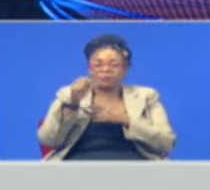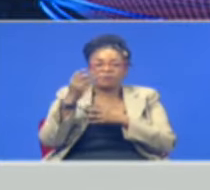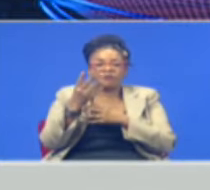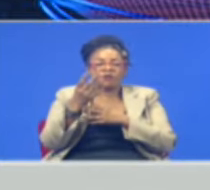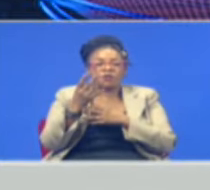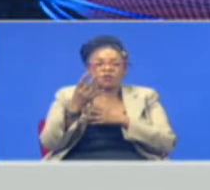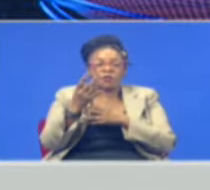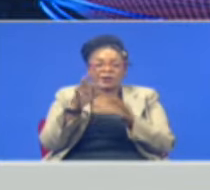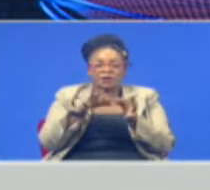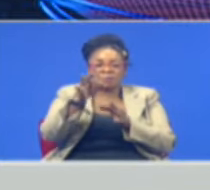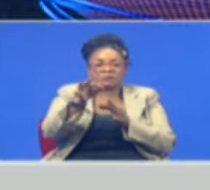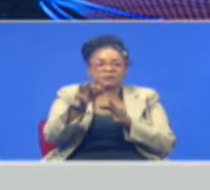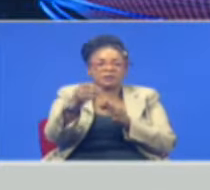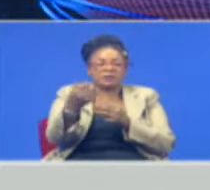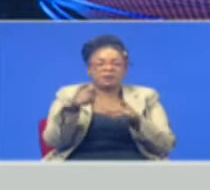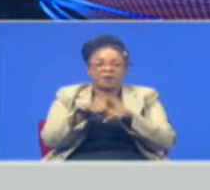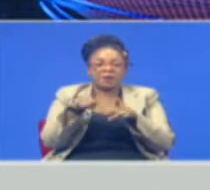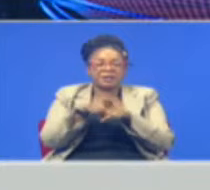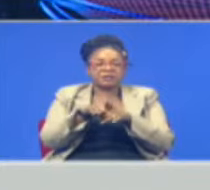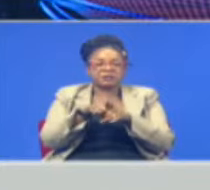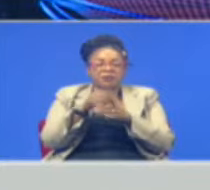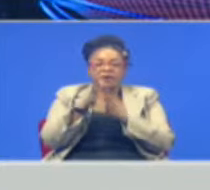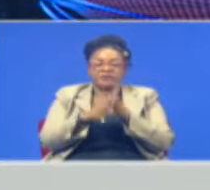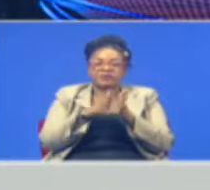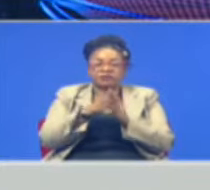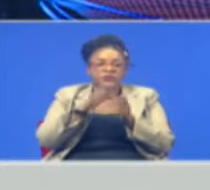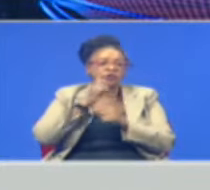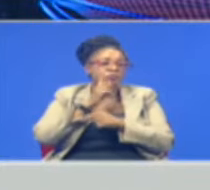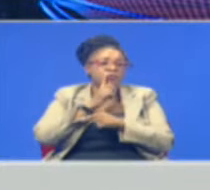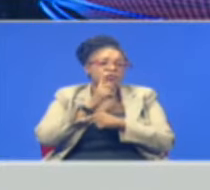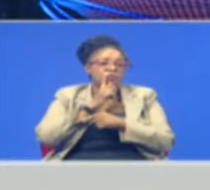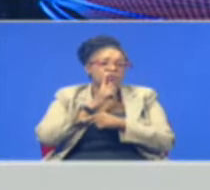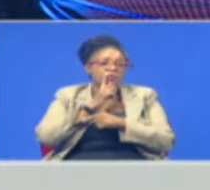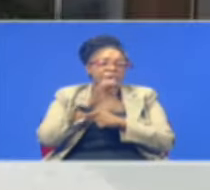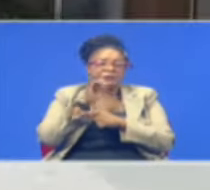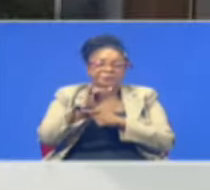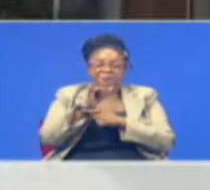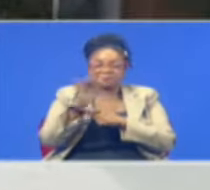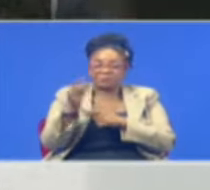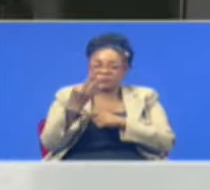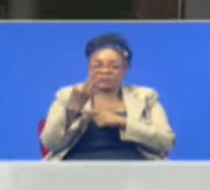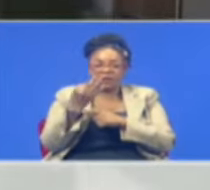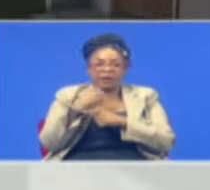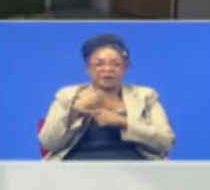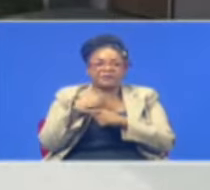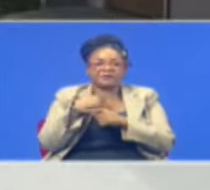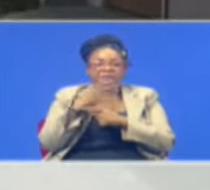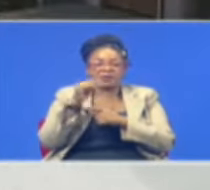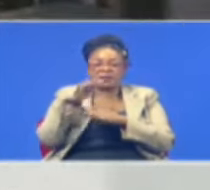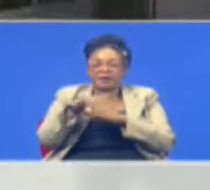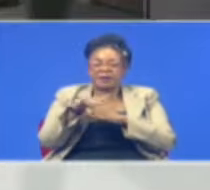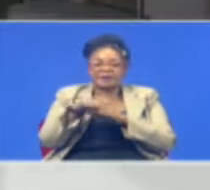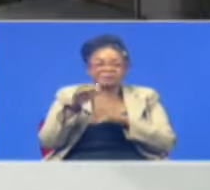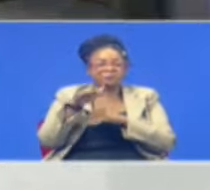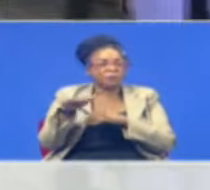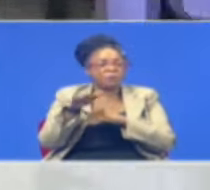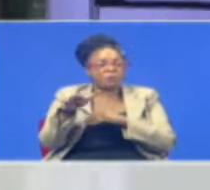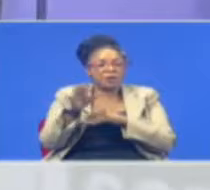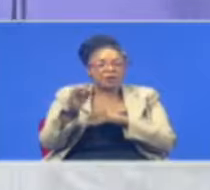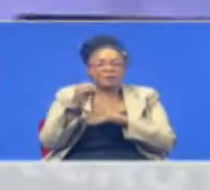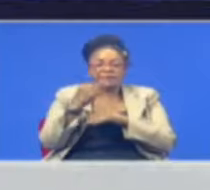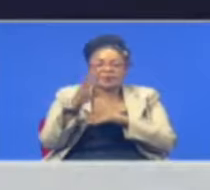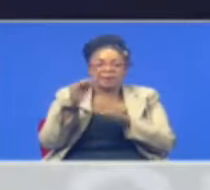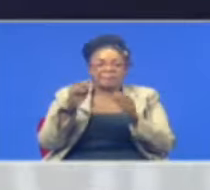5.4-kilometre Loldia stretch in Naivasha tomorrow. The pre-event schedule entails an early morning free practice ahead